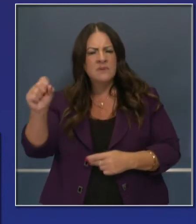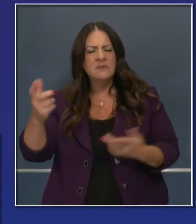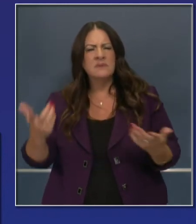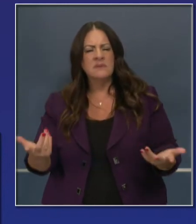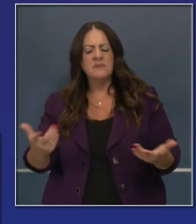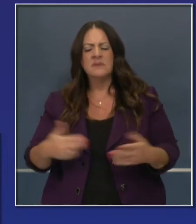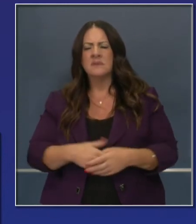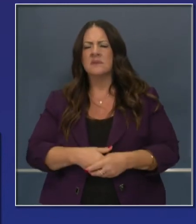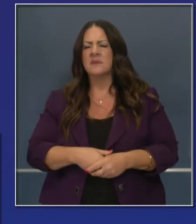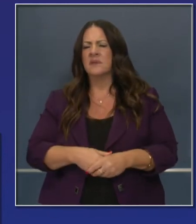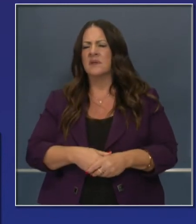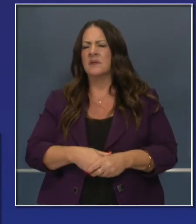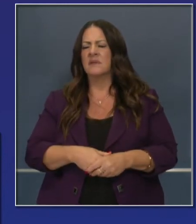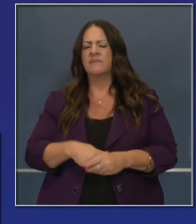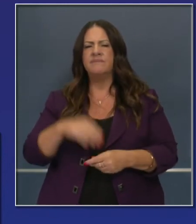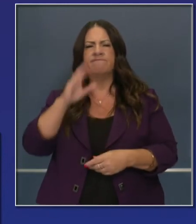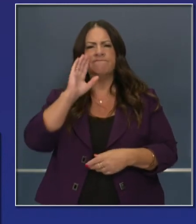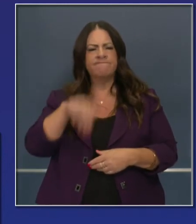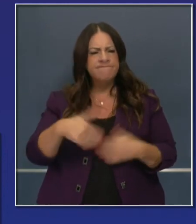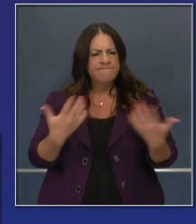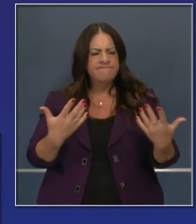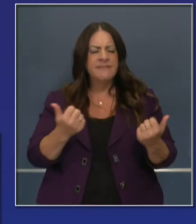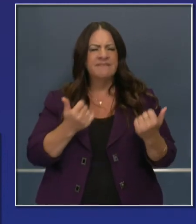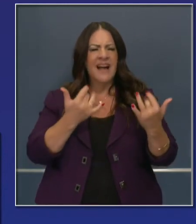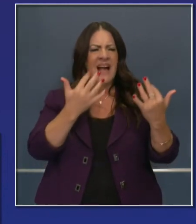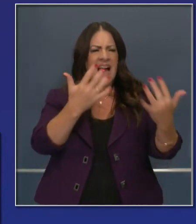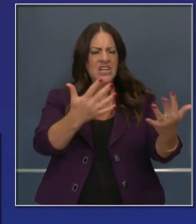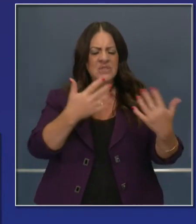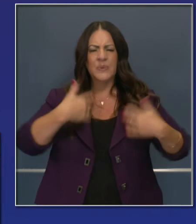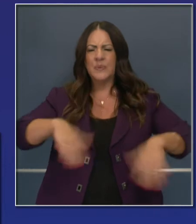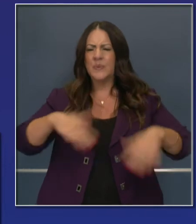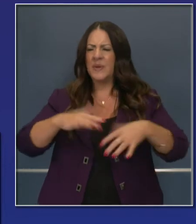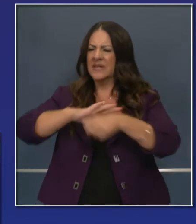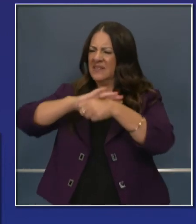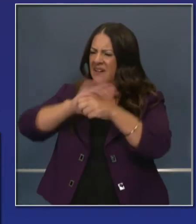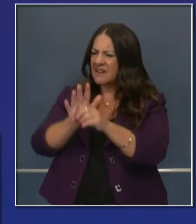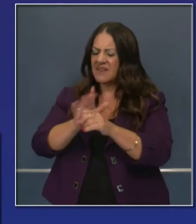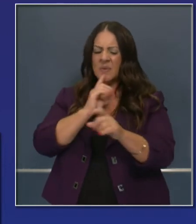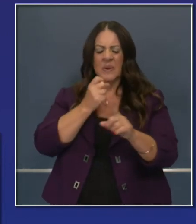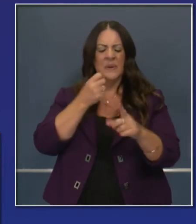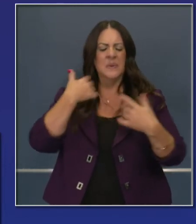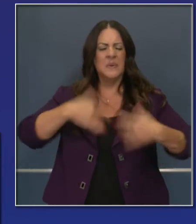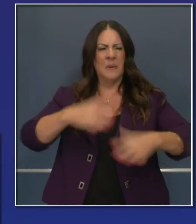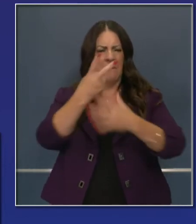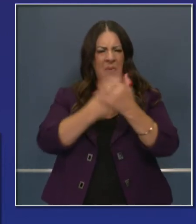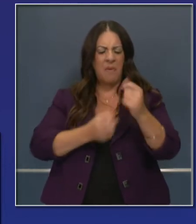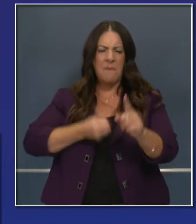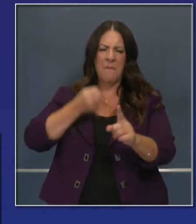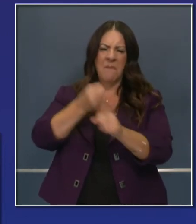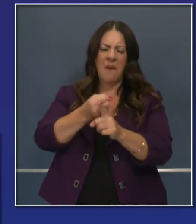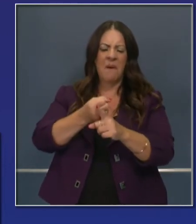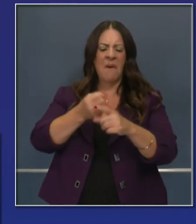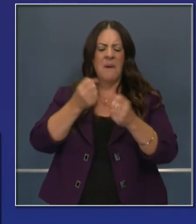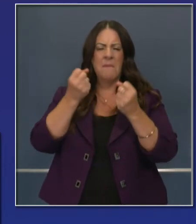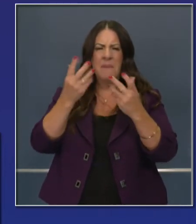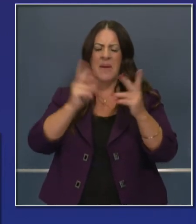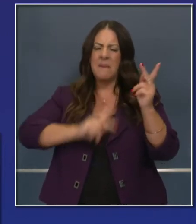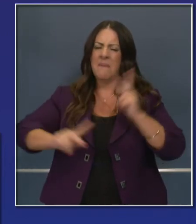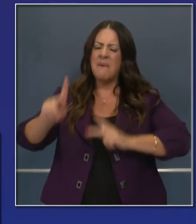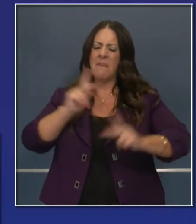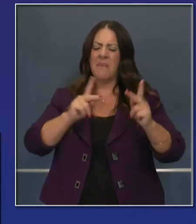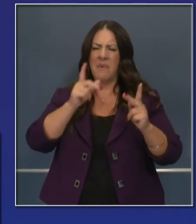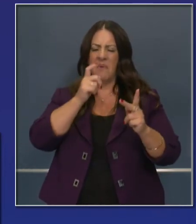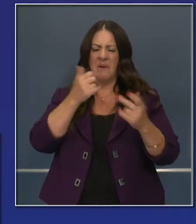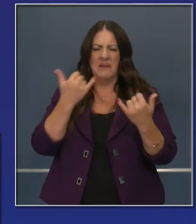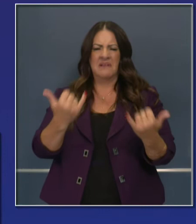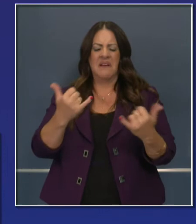from wildfires and the transition, the crisis of COVID, but I certainly argue